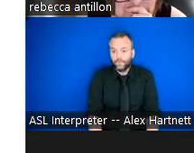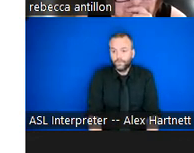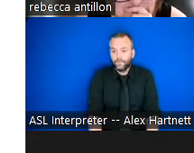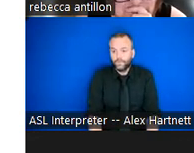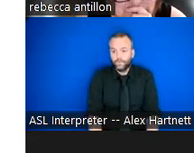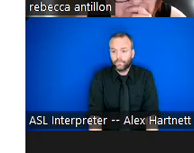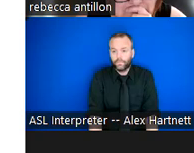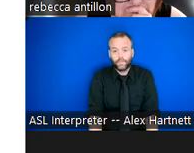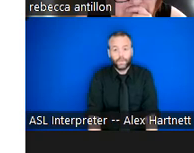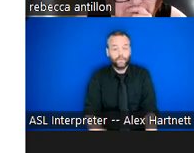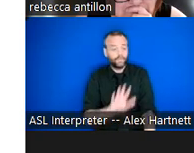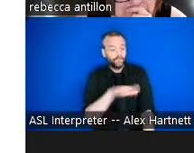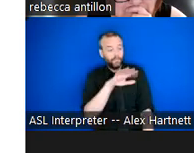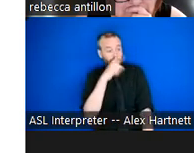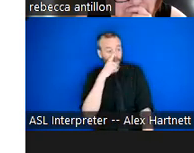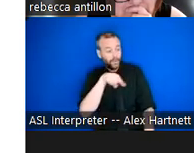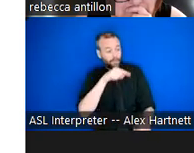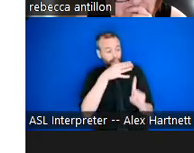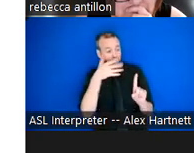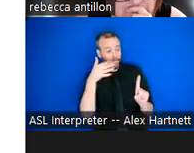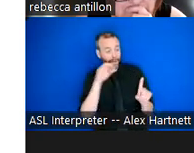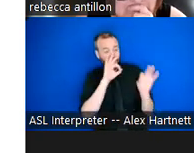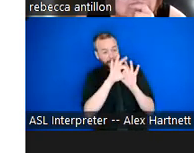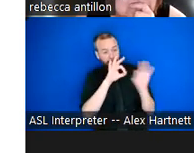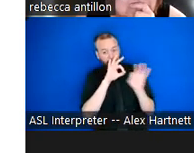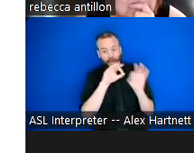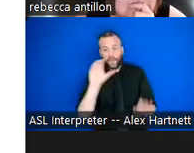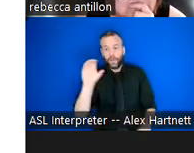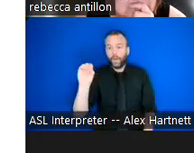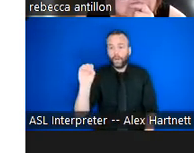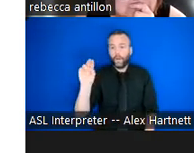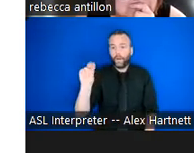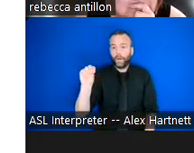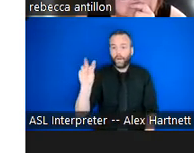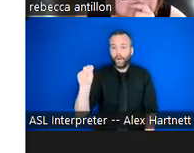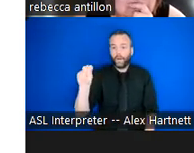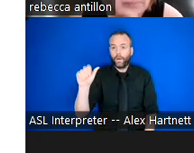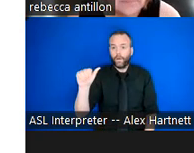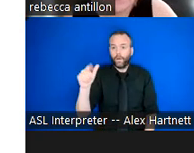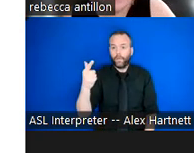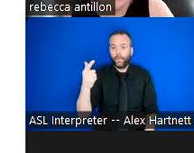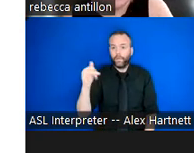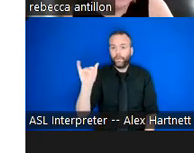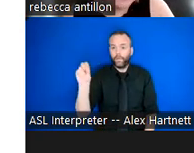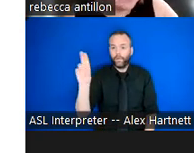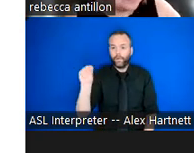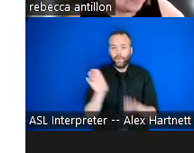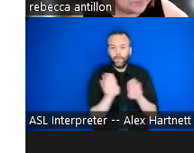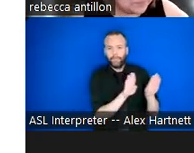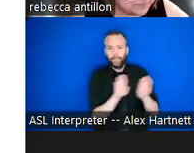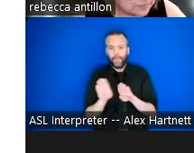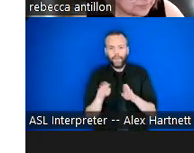Can you expand a little bit on what you mean when it comes to contagion behavior? It may be helpful for me a little bit.